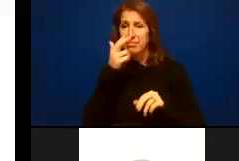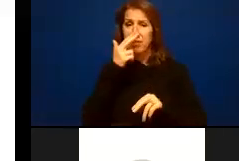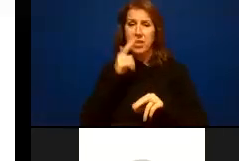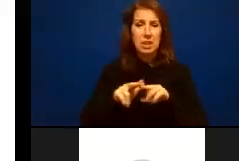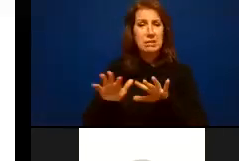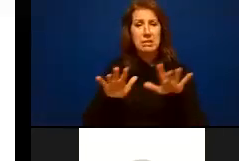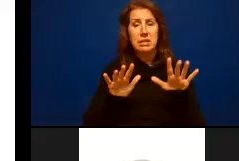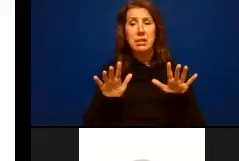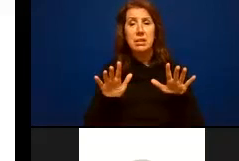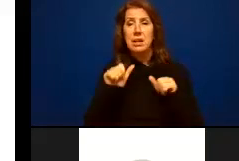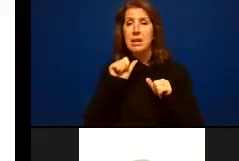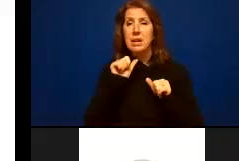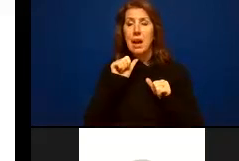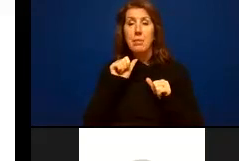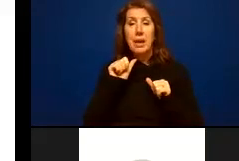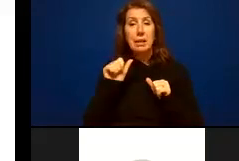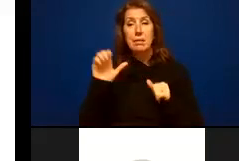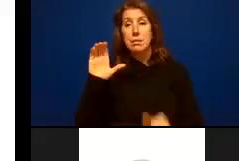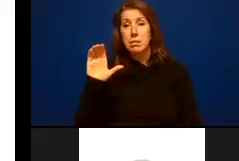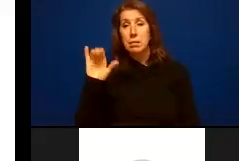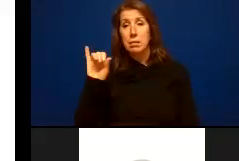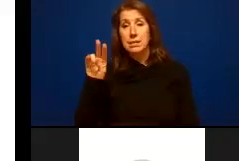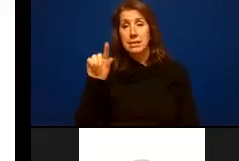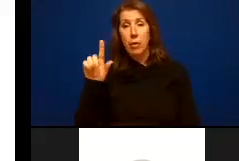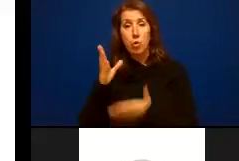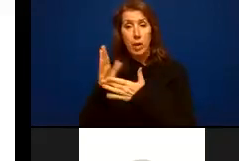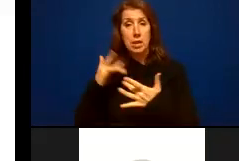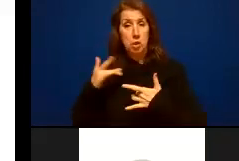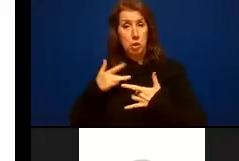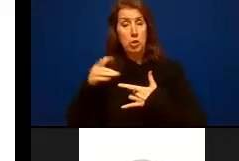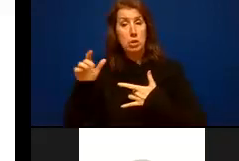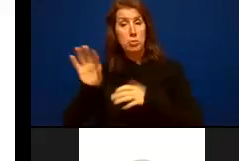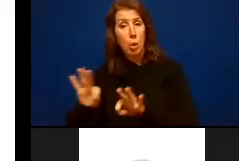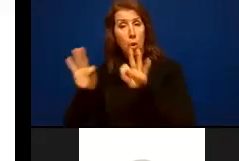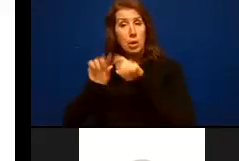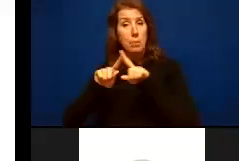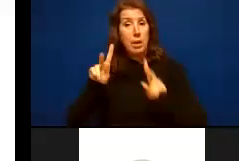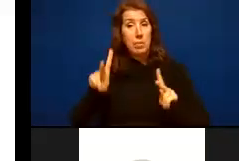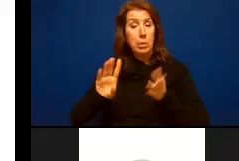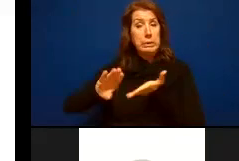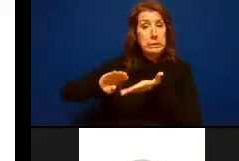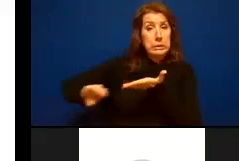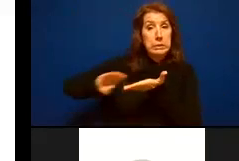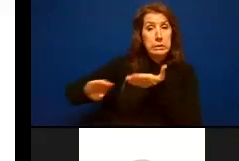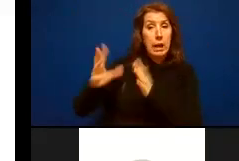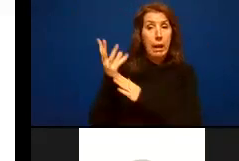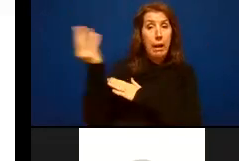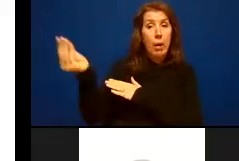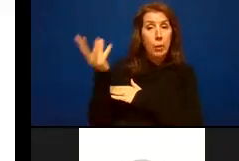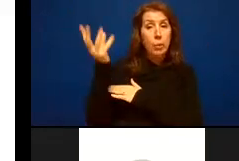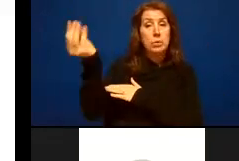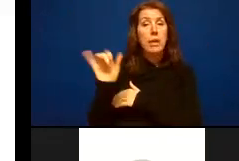from the usual civil rights concerns, getting people out is important. And